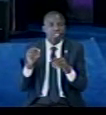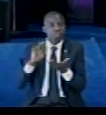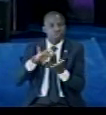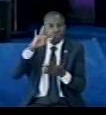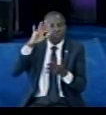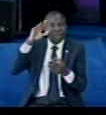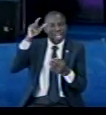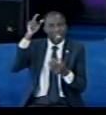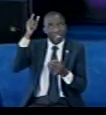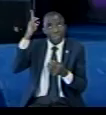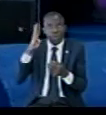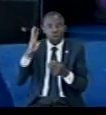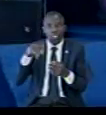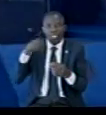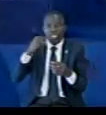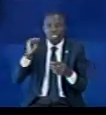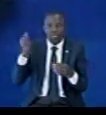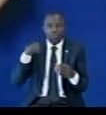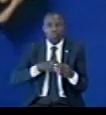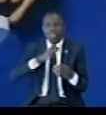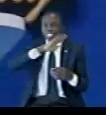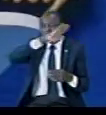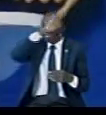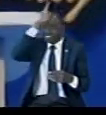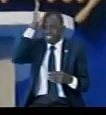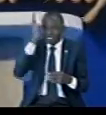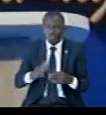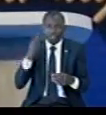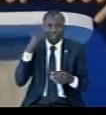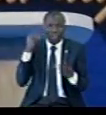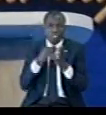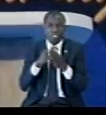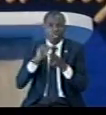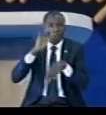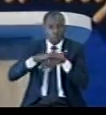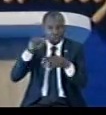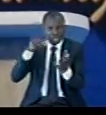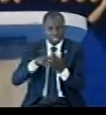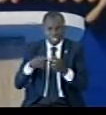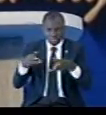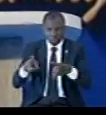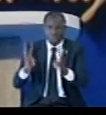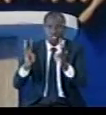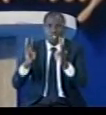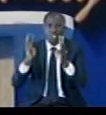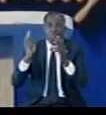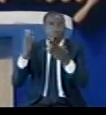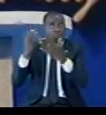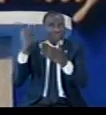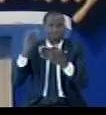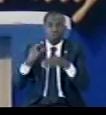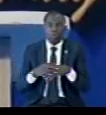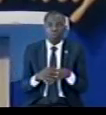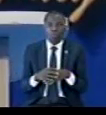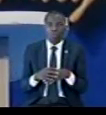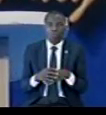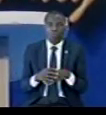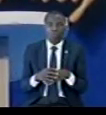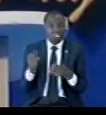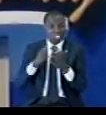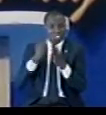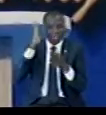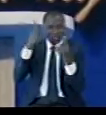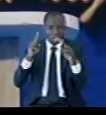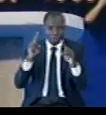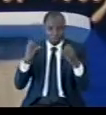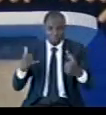we never saw it on this fashion. In this fashion, it will happen